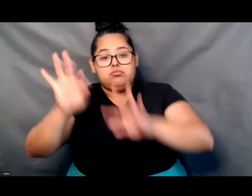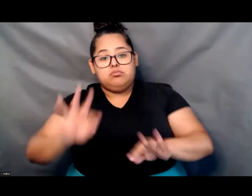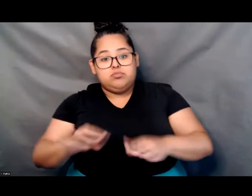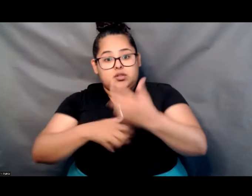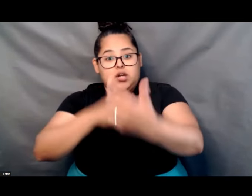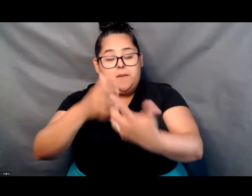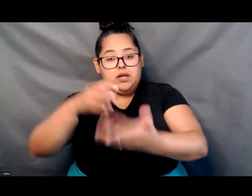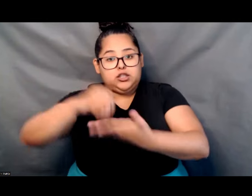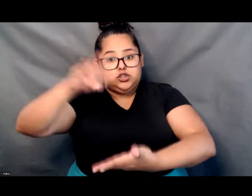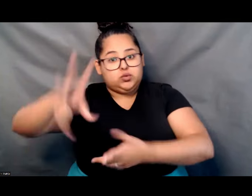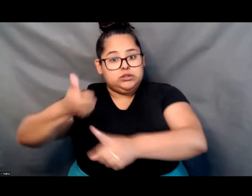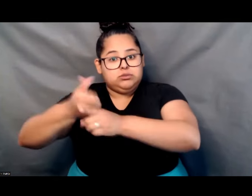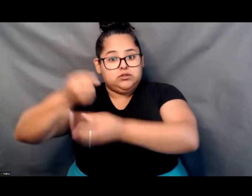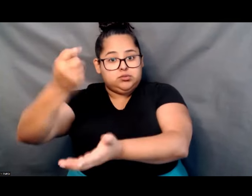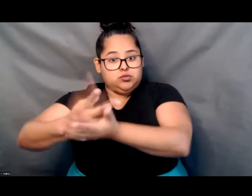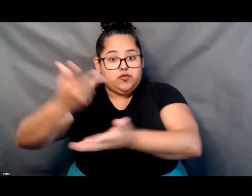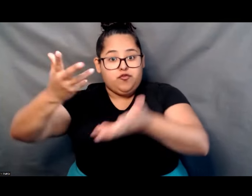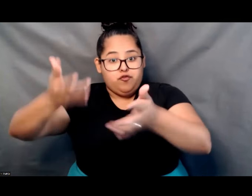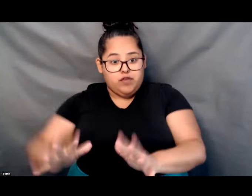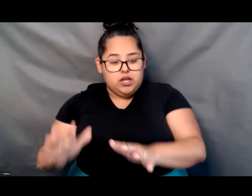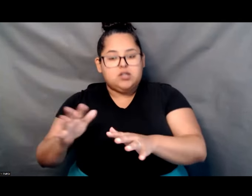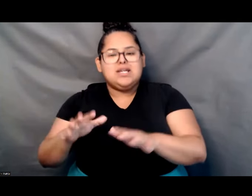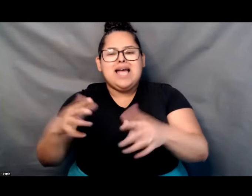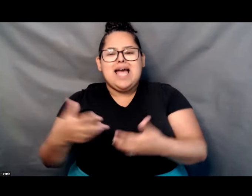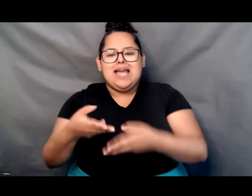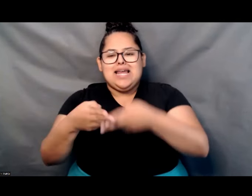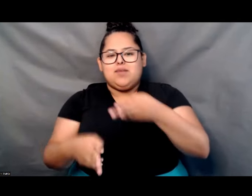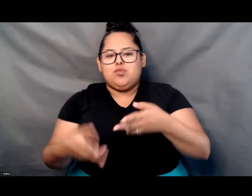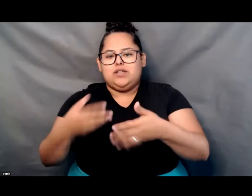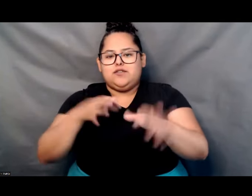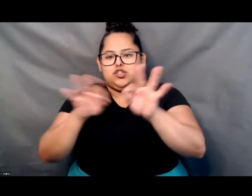for, and a brief description on them.